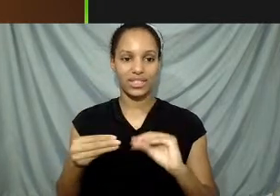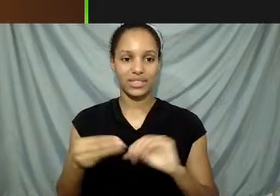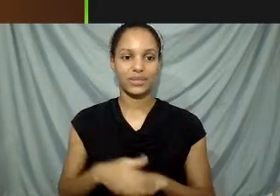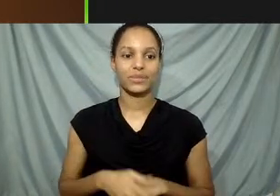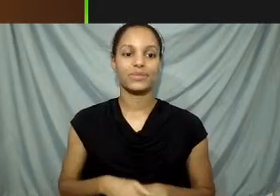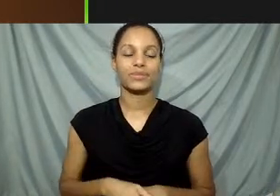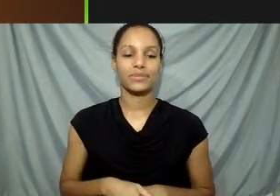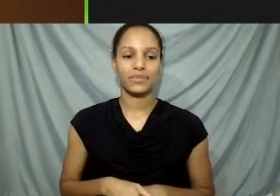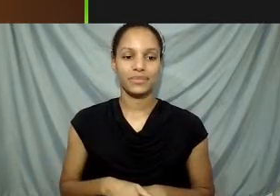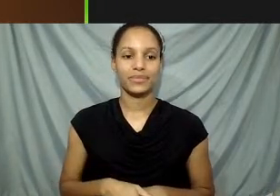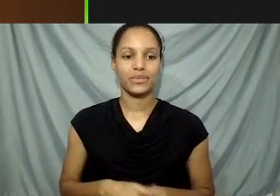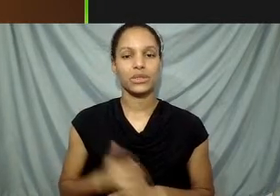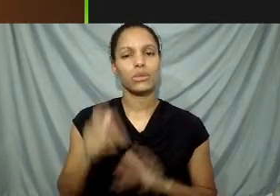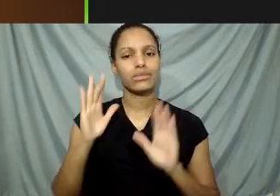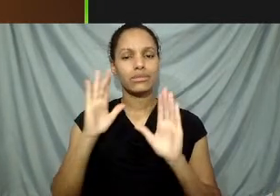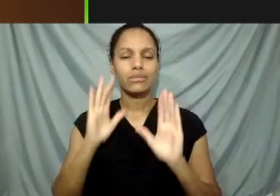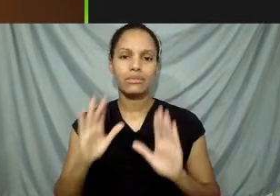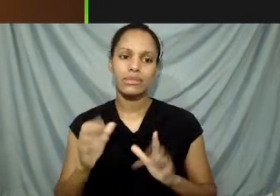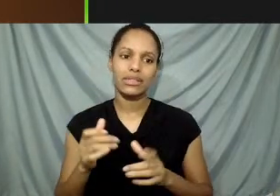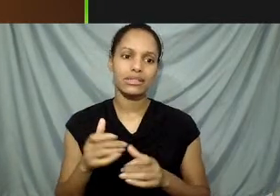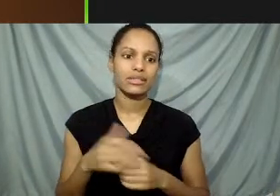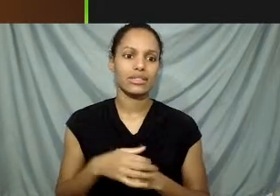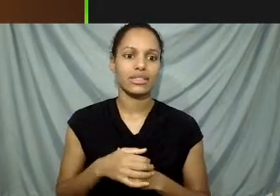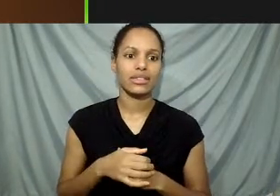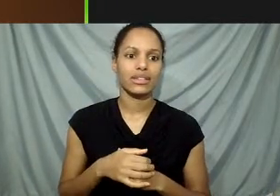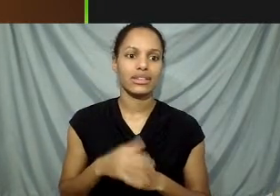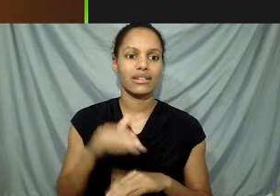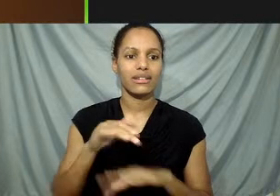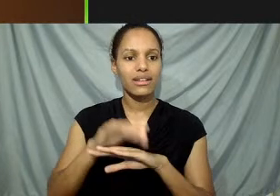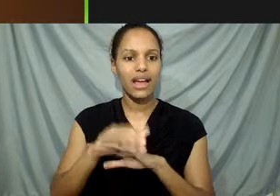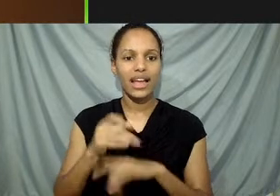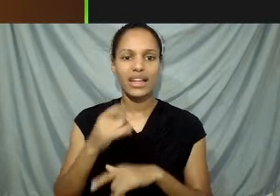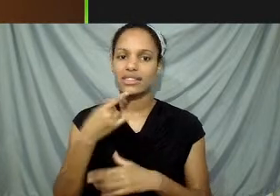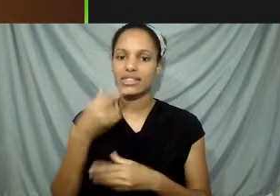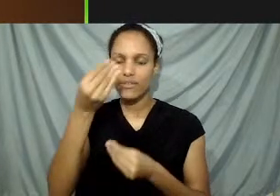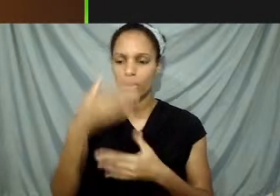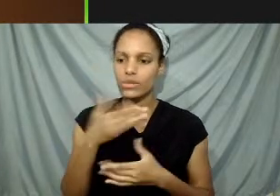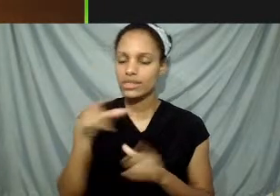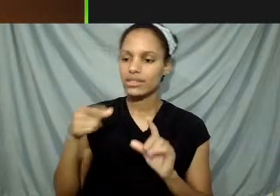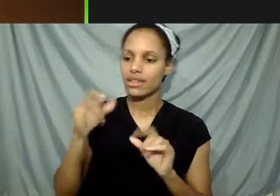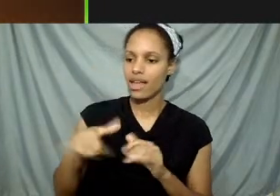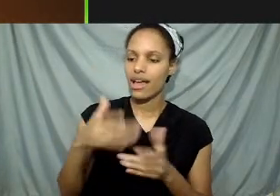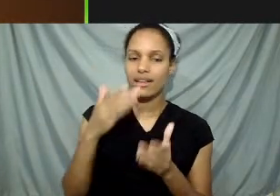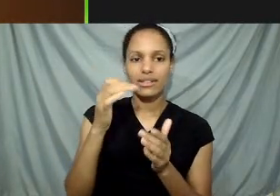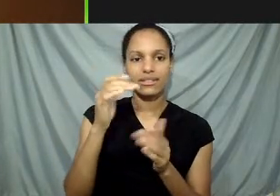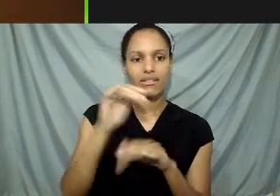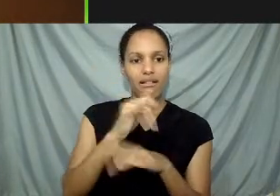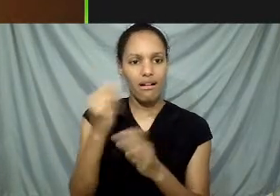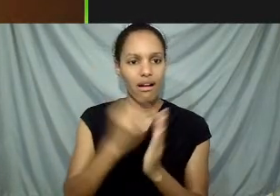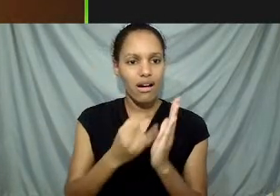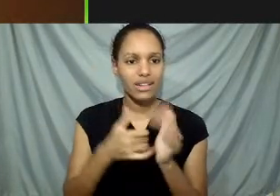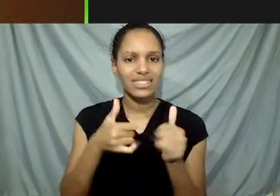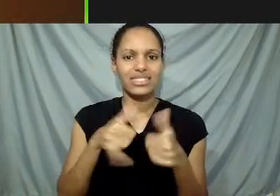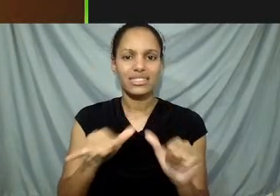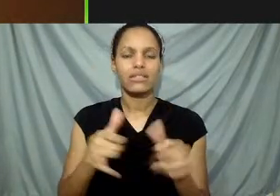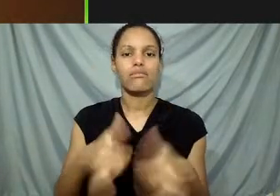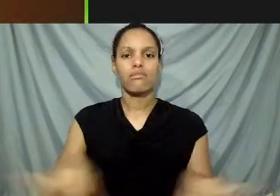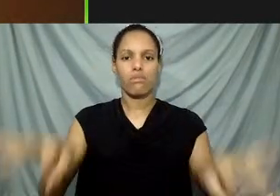us away and reminds us that art is important. I am Tony Turner, son of Joy and